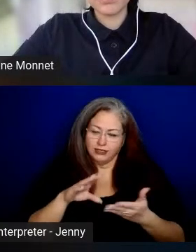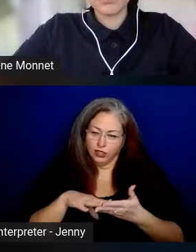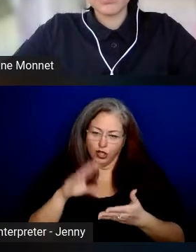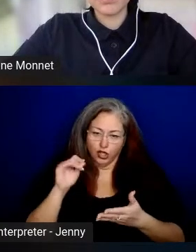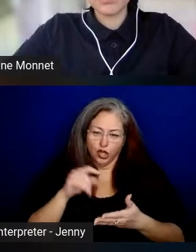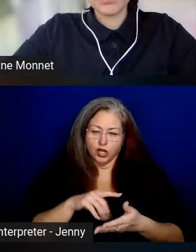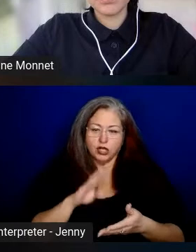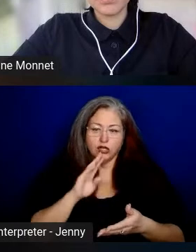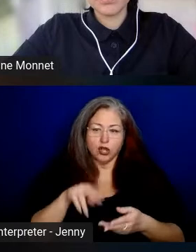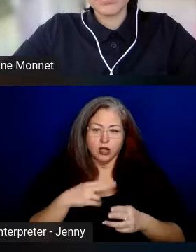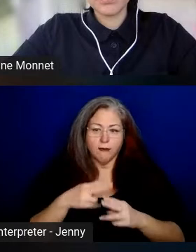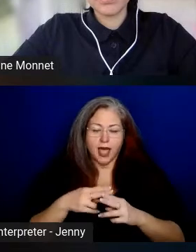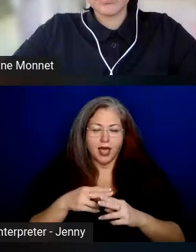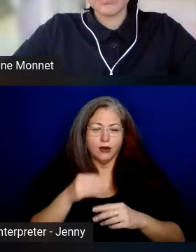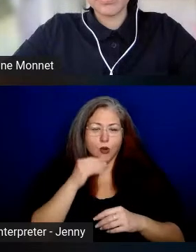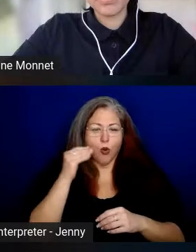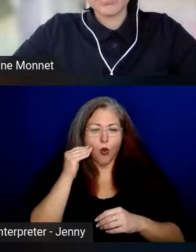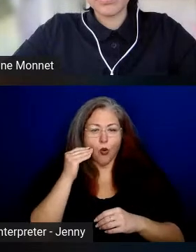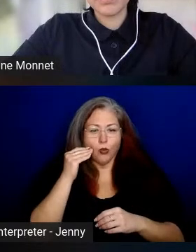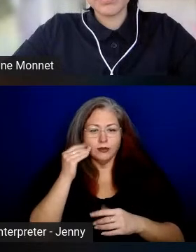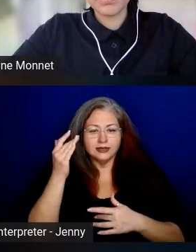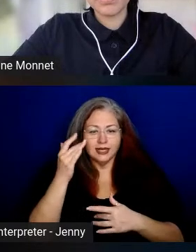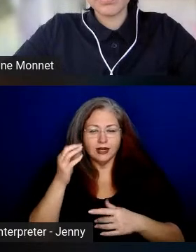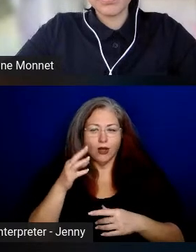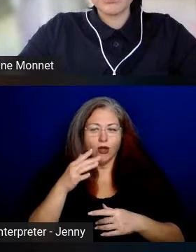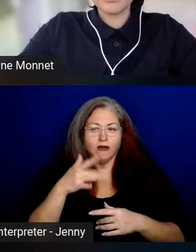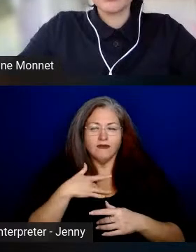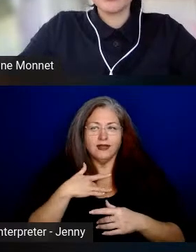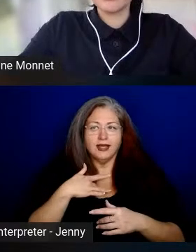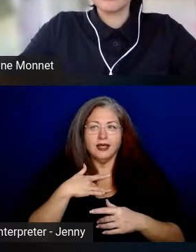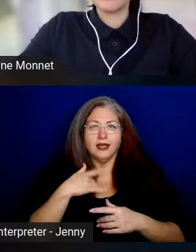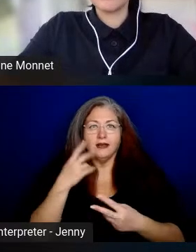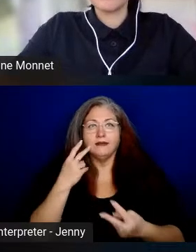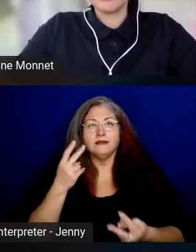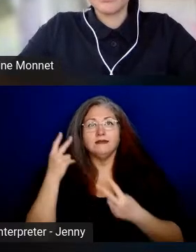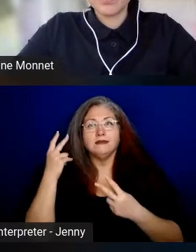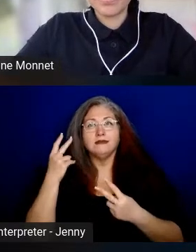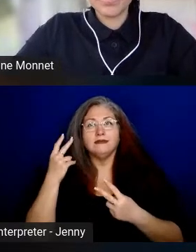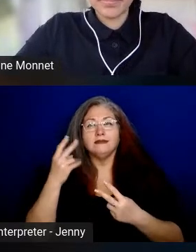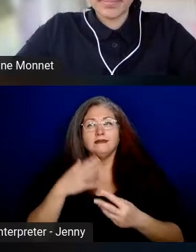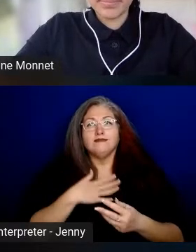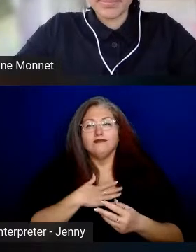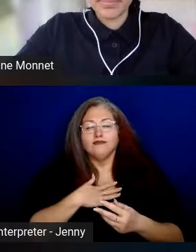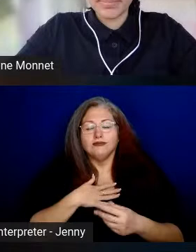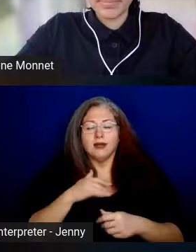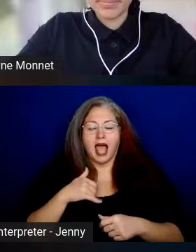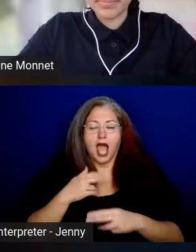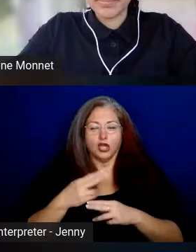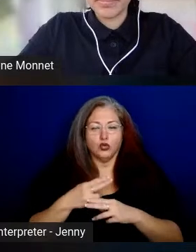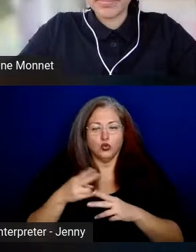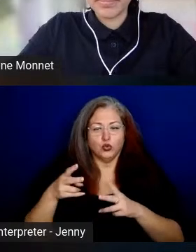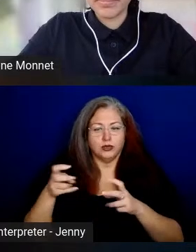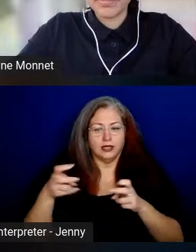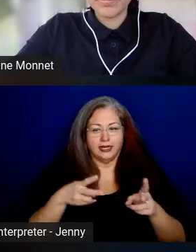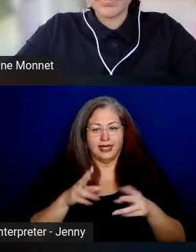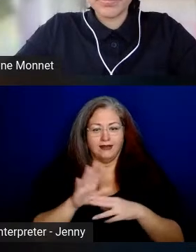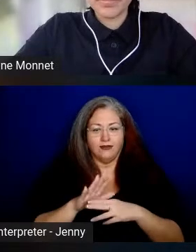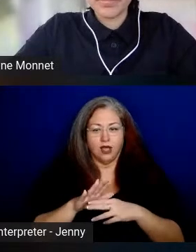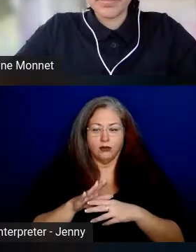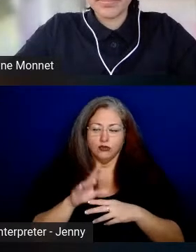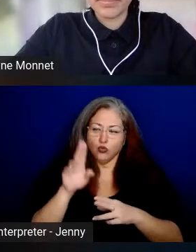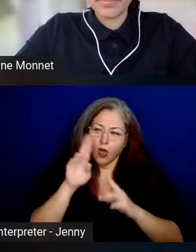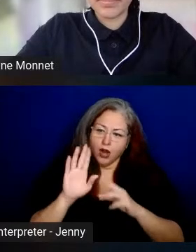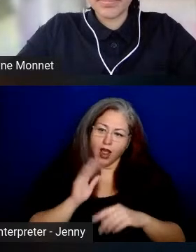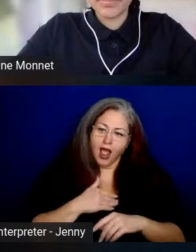about homesickness and nostalgia. And I used it in the film as a tribute to our legacy and